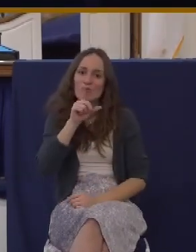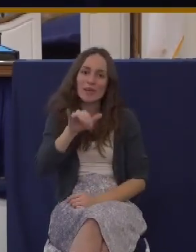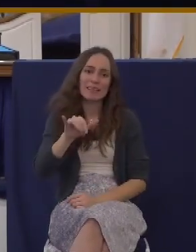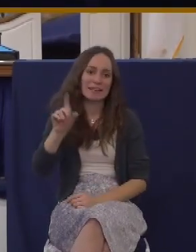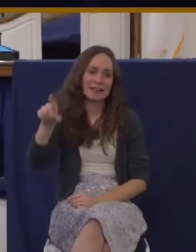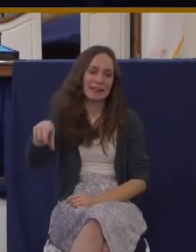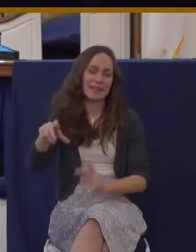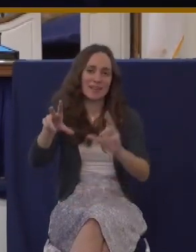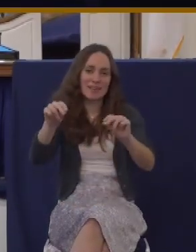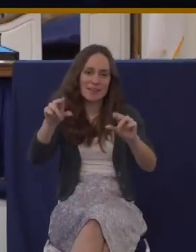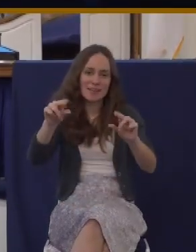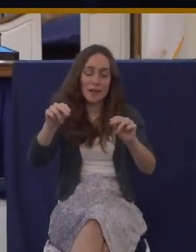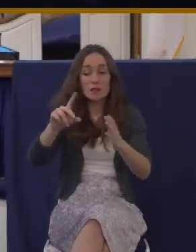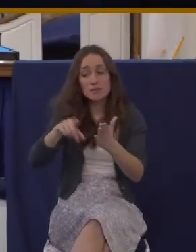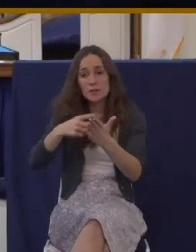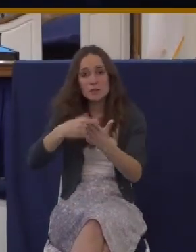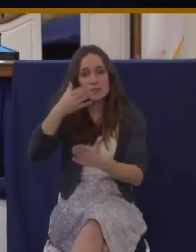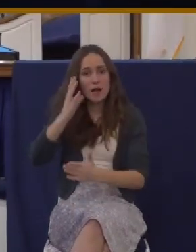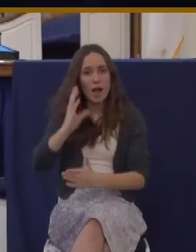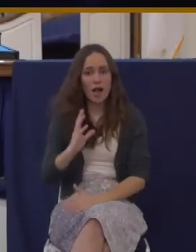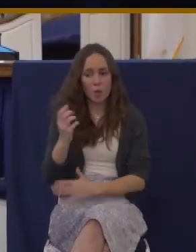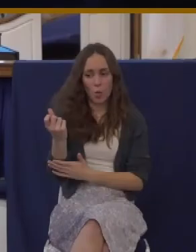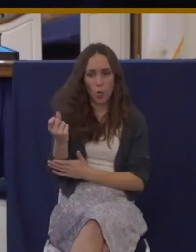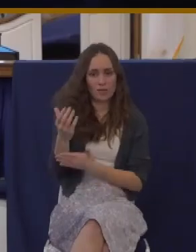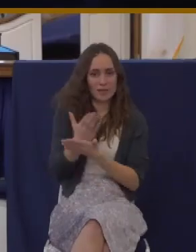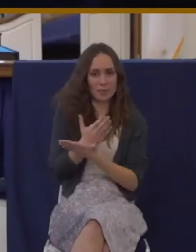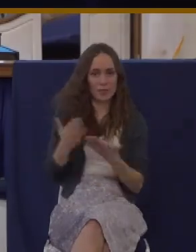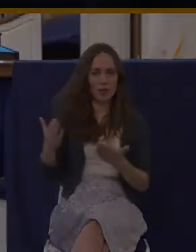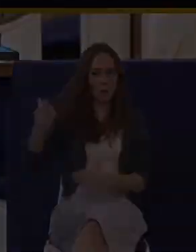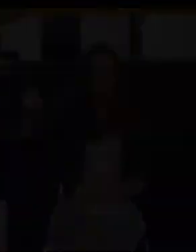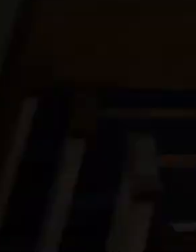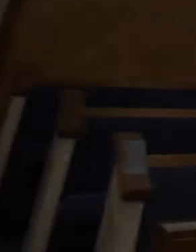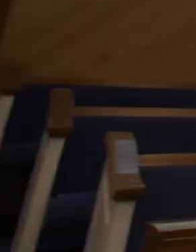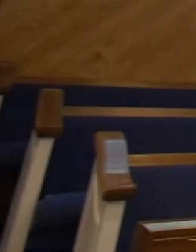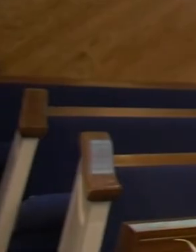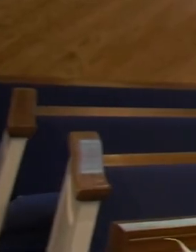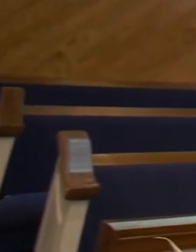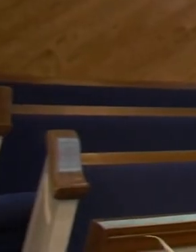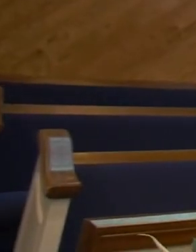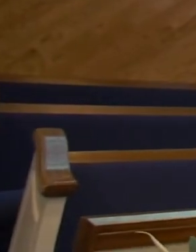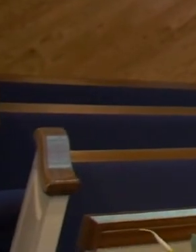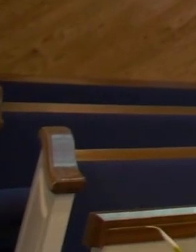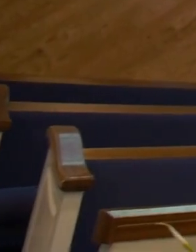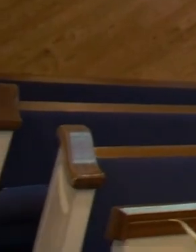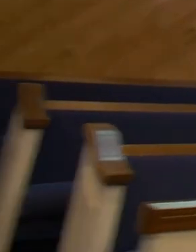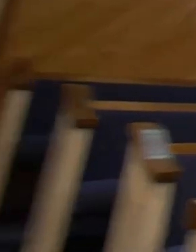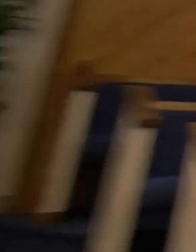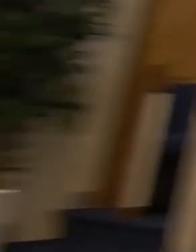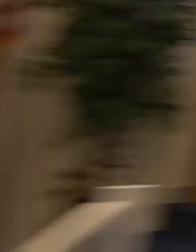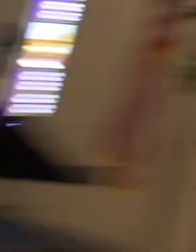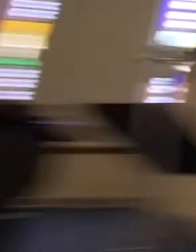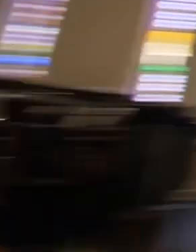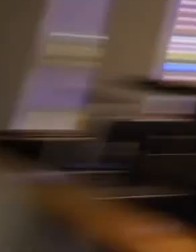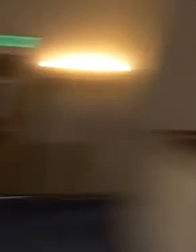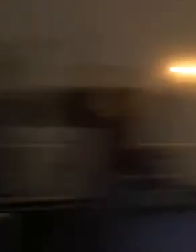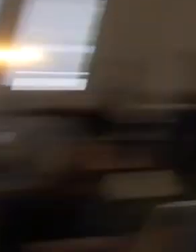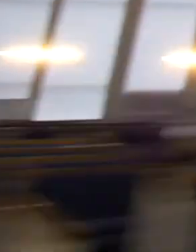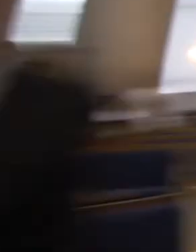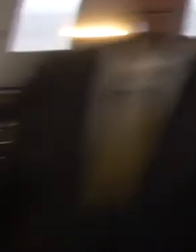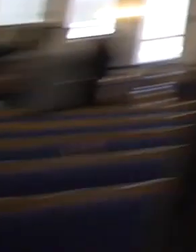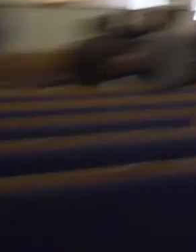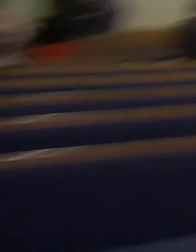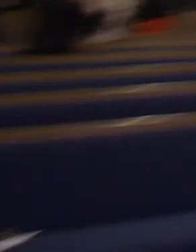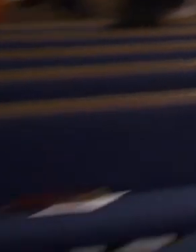God withholds something, it's because you are the one who needs to change. We're glad you've joined us today for this broadcast of the Everliving